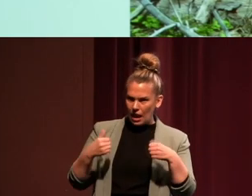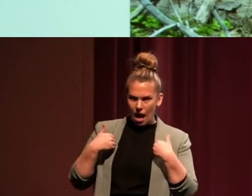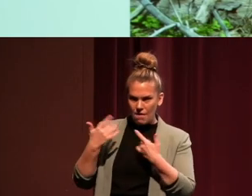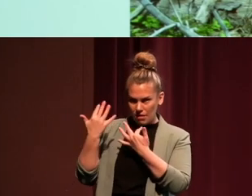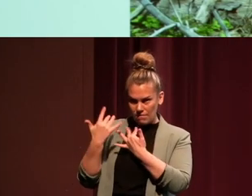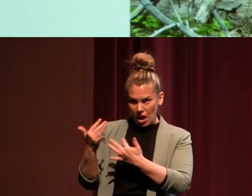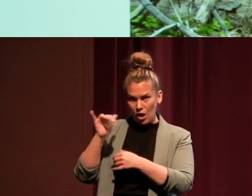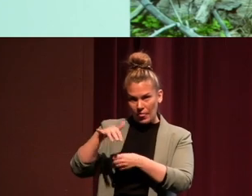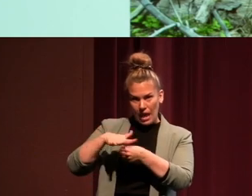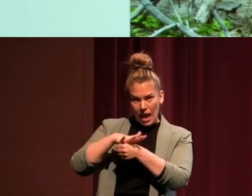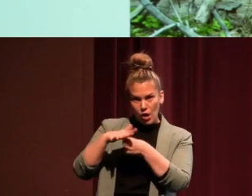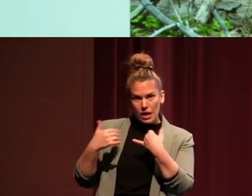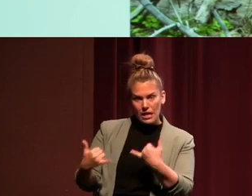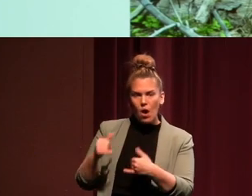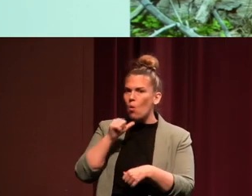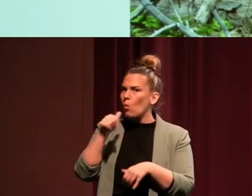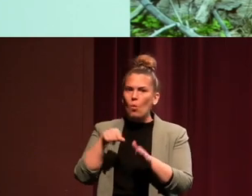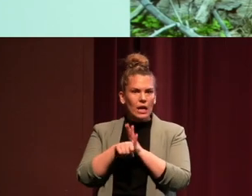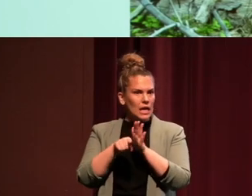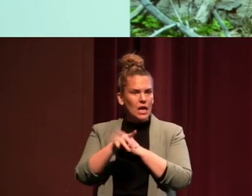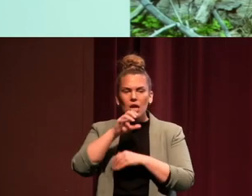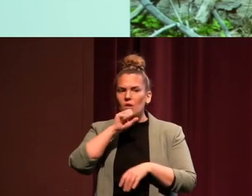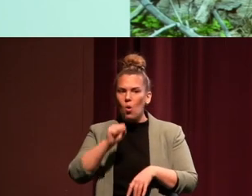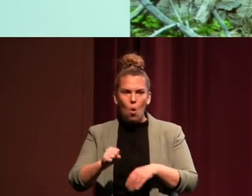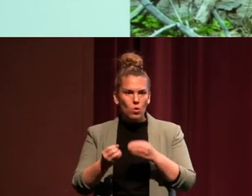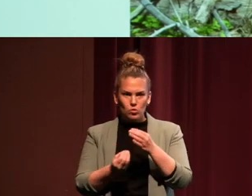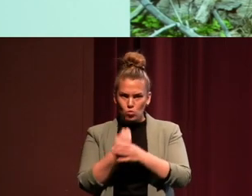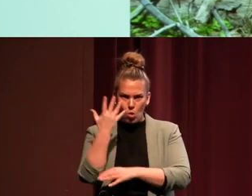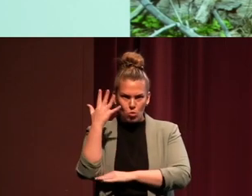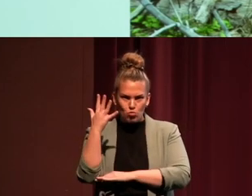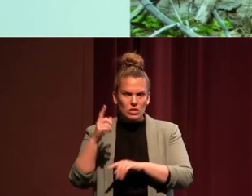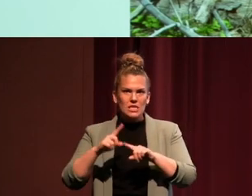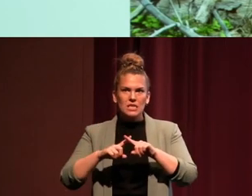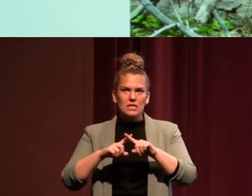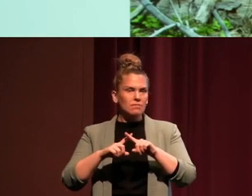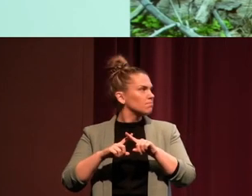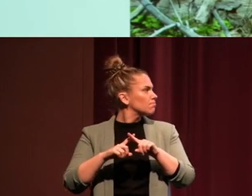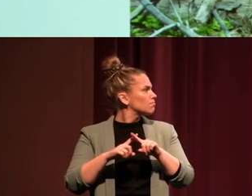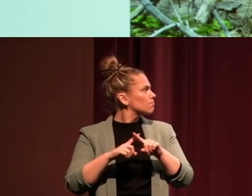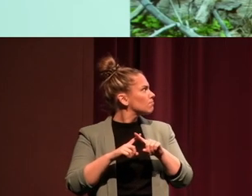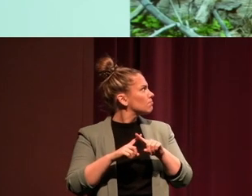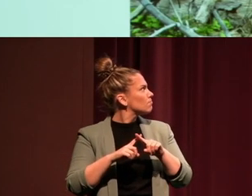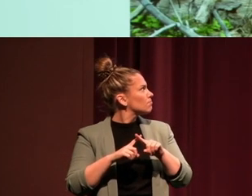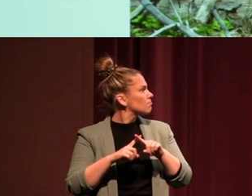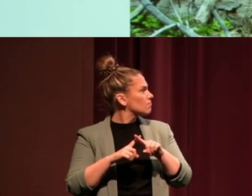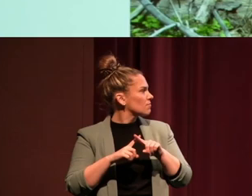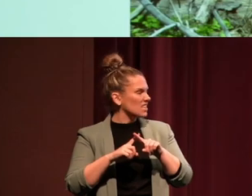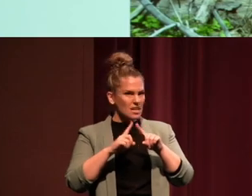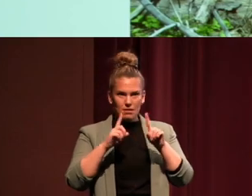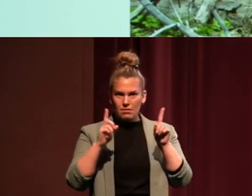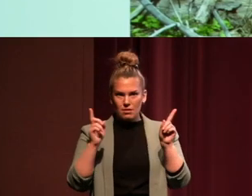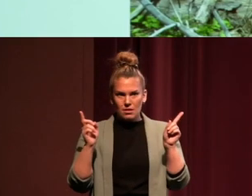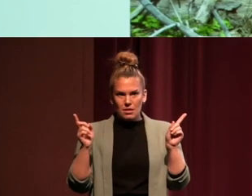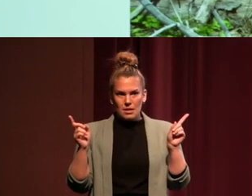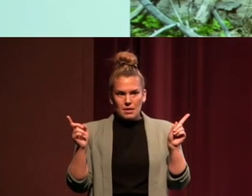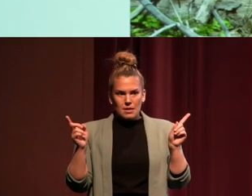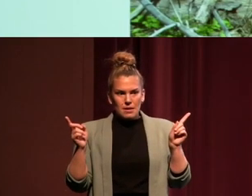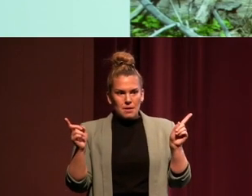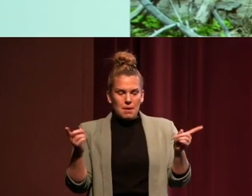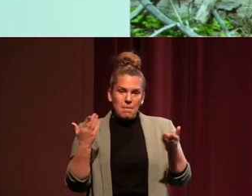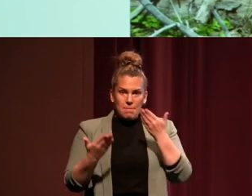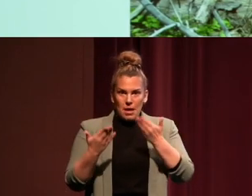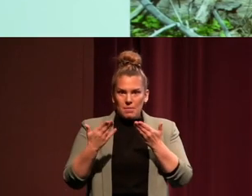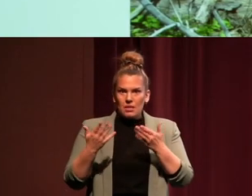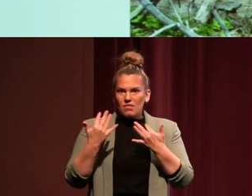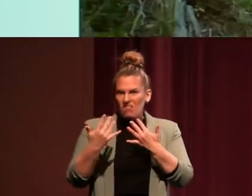that's not going to kill the old trees by climbing the grand fir fire ladders up into the canopy of old